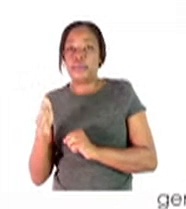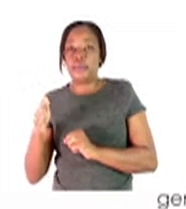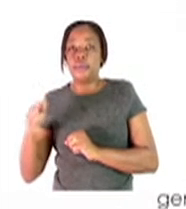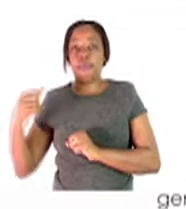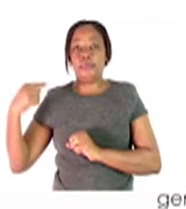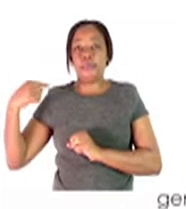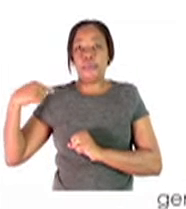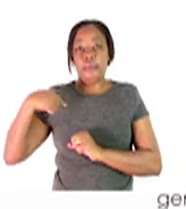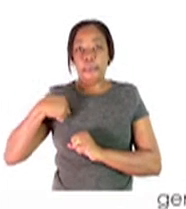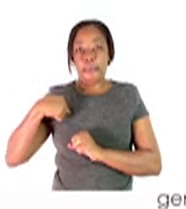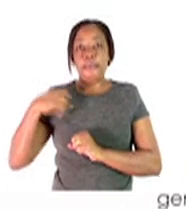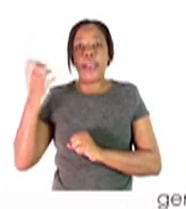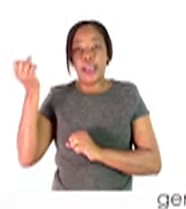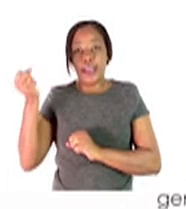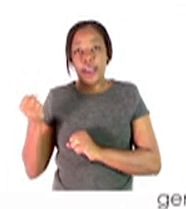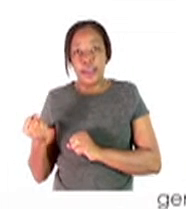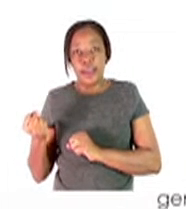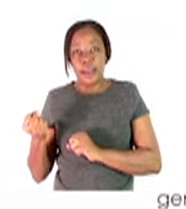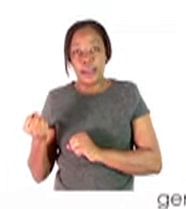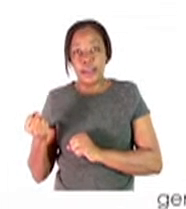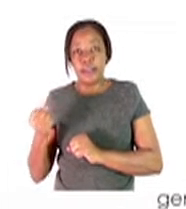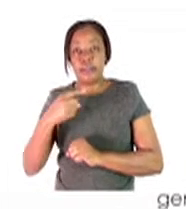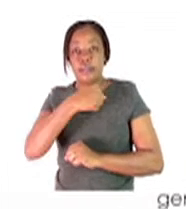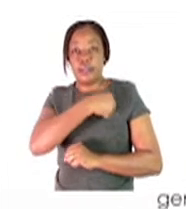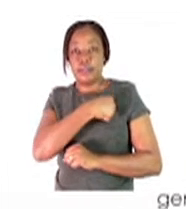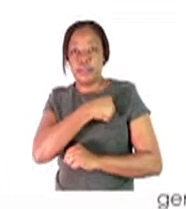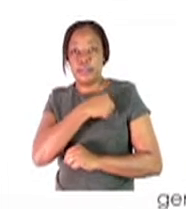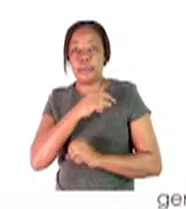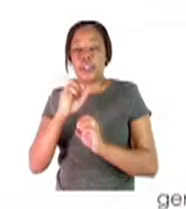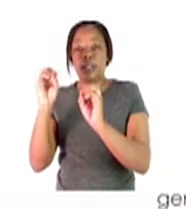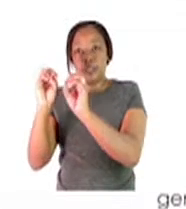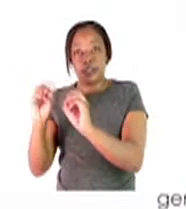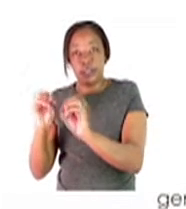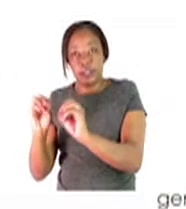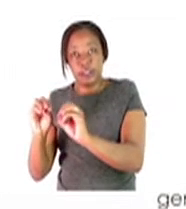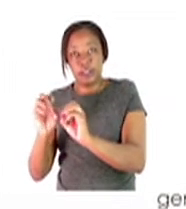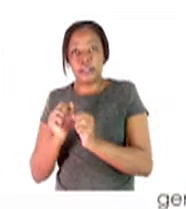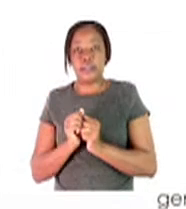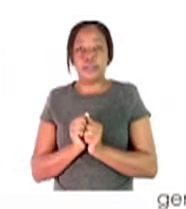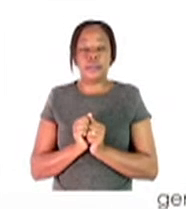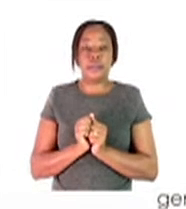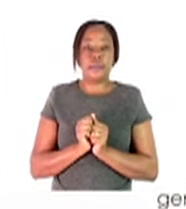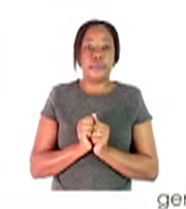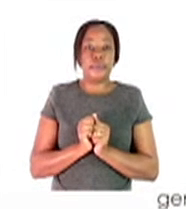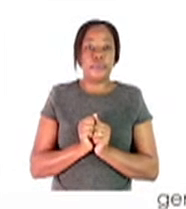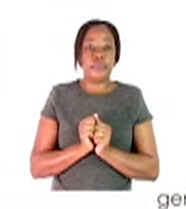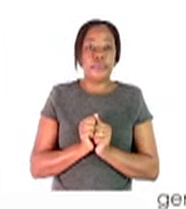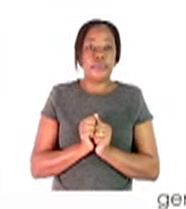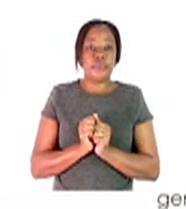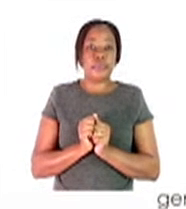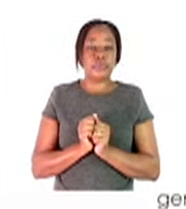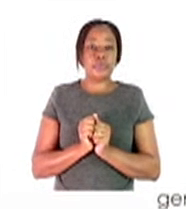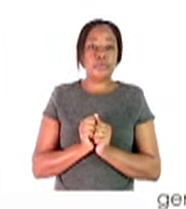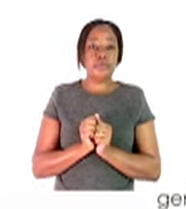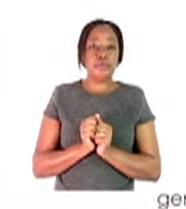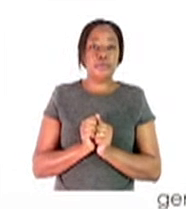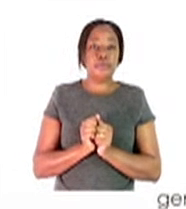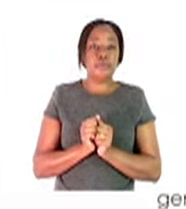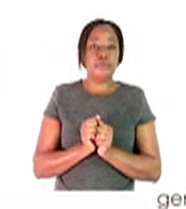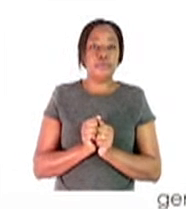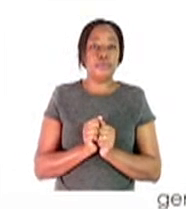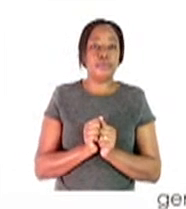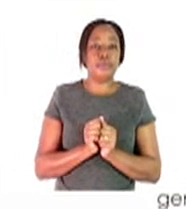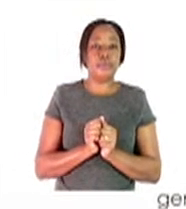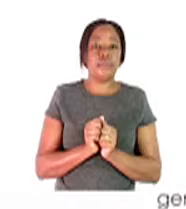which is given. And the female side, which is the girl side, is missing. You have to fill it in. Okay, so let's do the